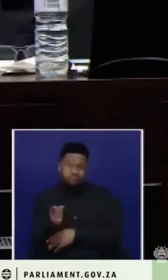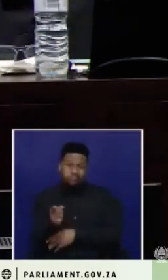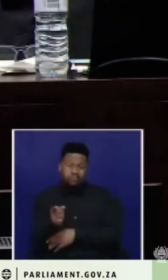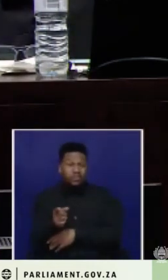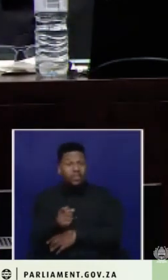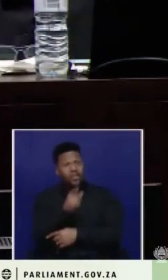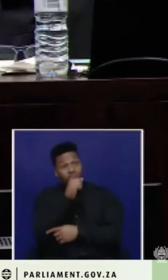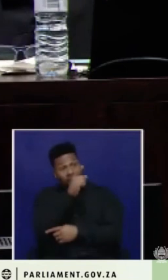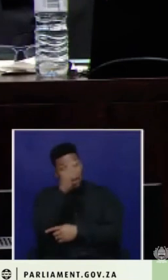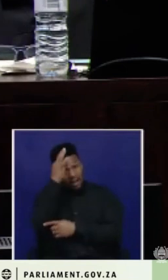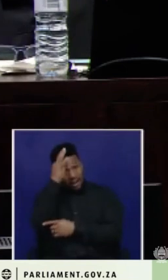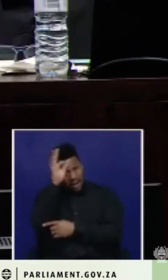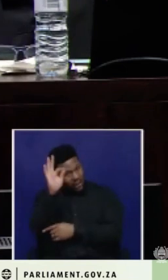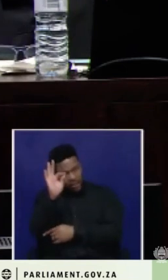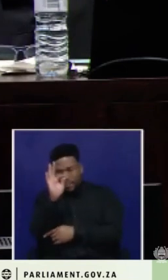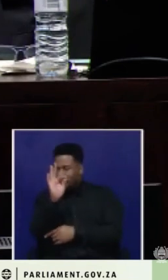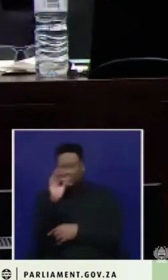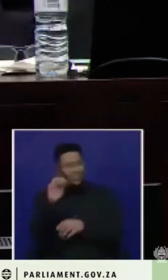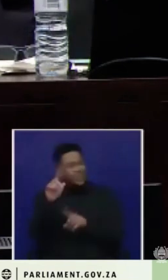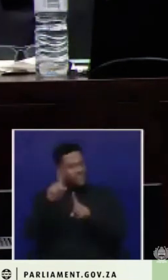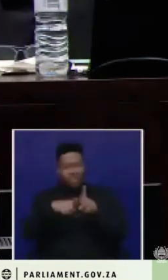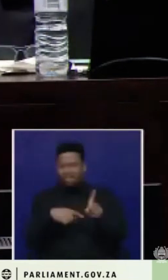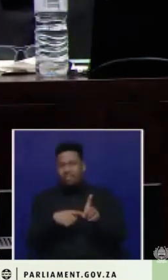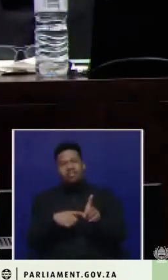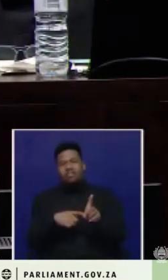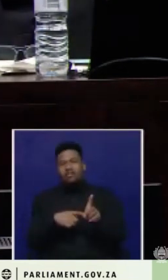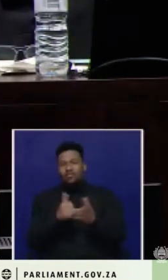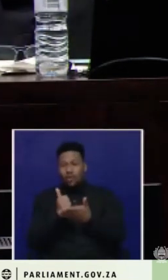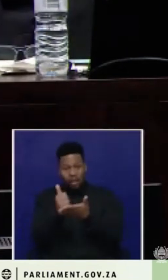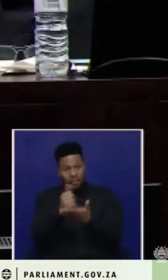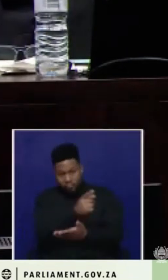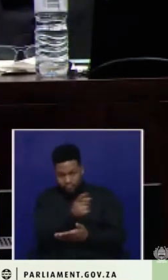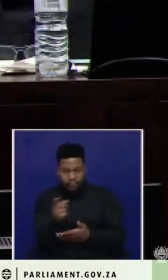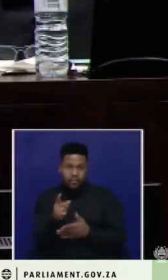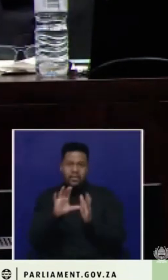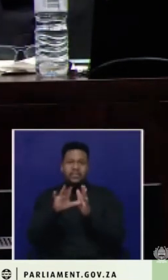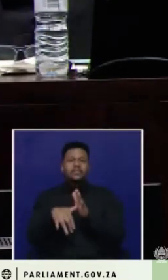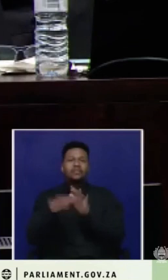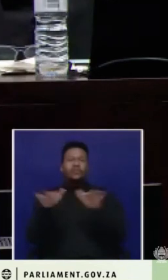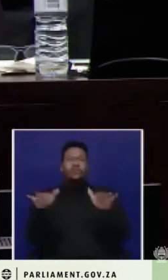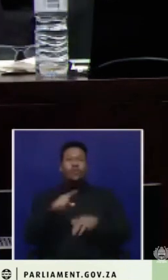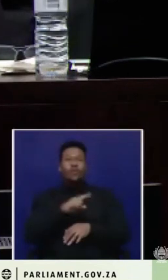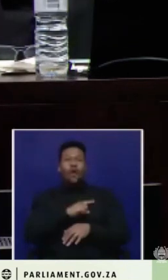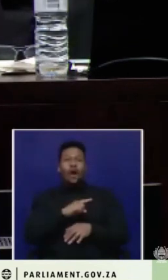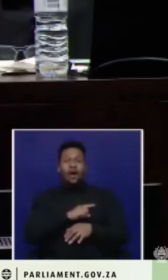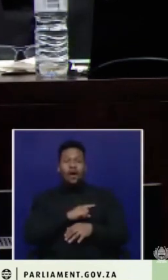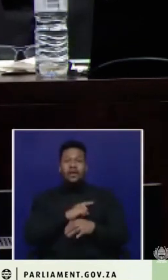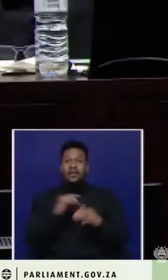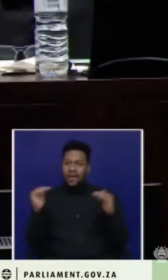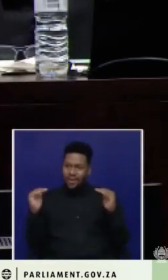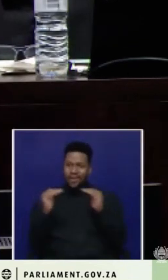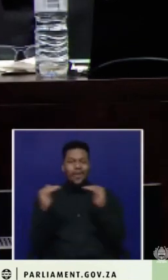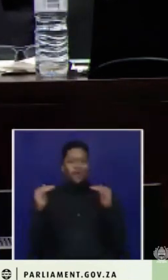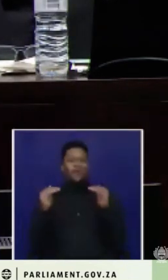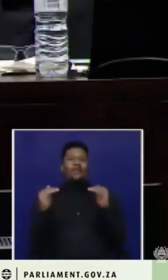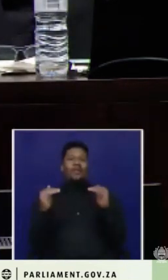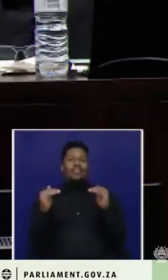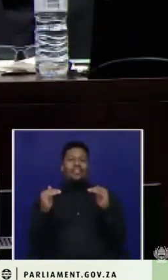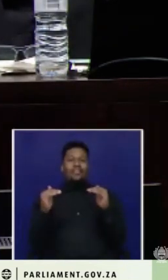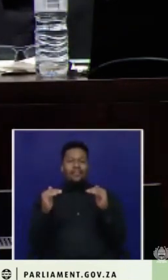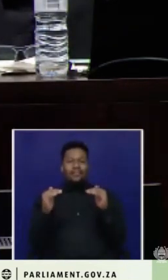with disabilities by under-delivering on employment equity, lacking representation in